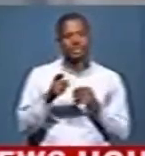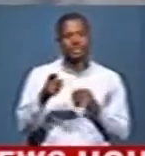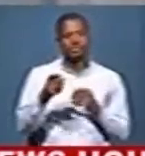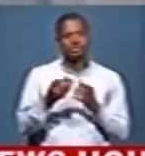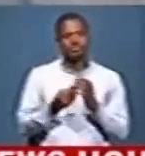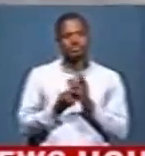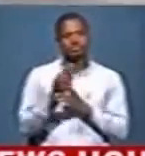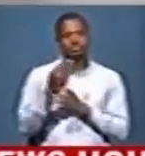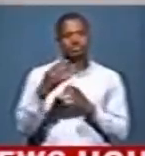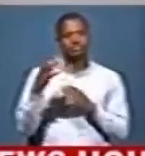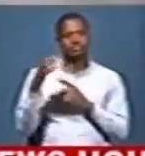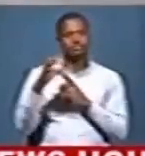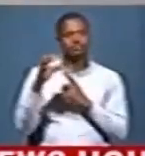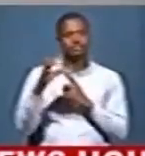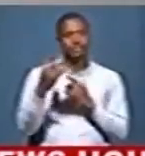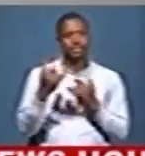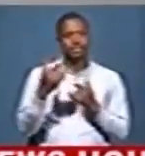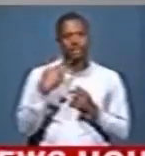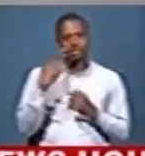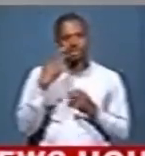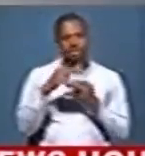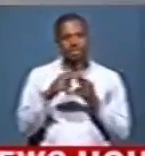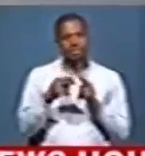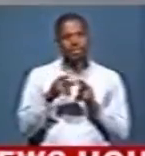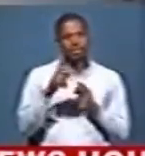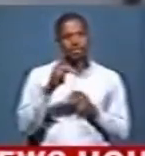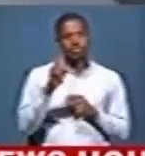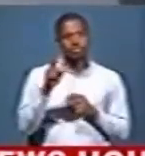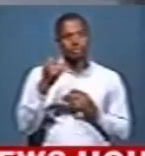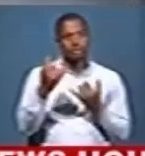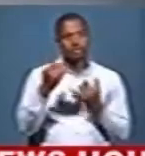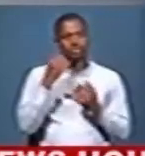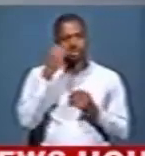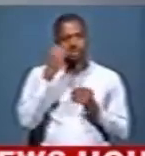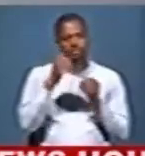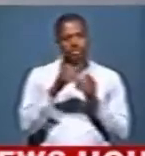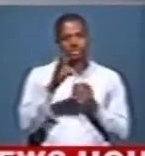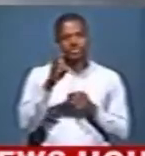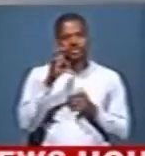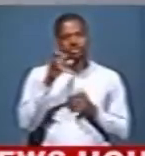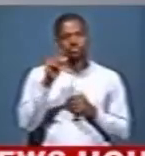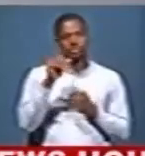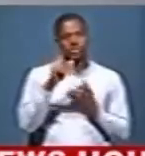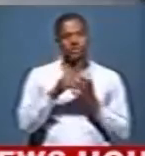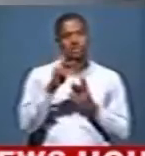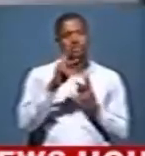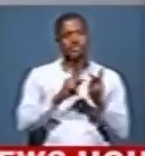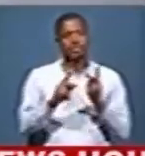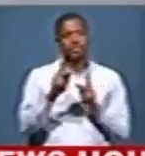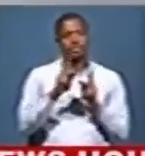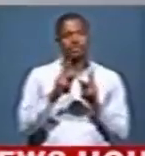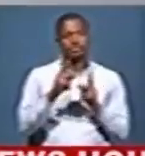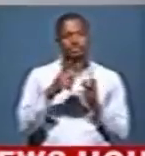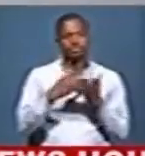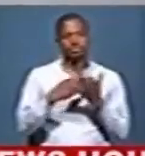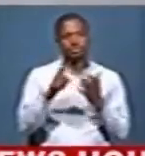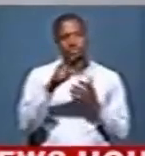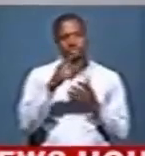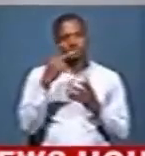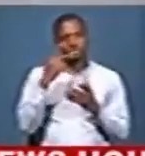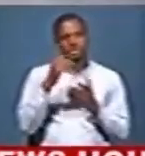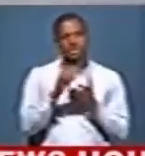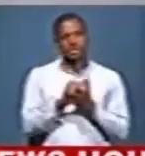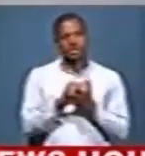city. According to latest figures, Cotonou is home to about 720,000 people, although some estimates